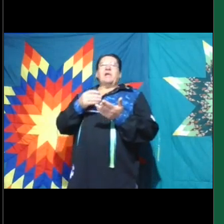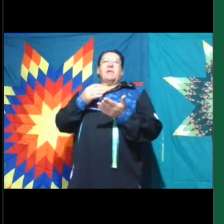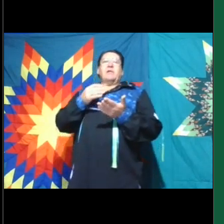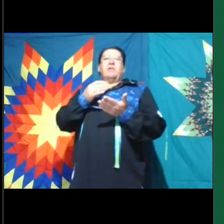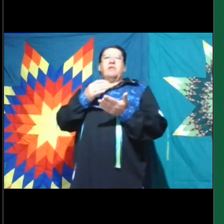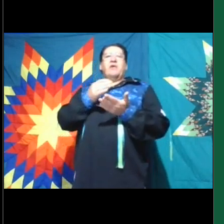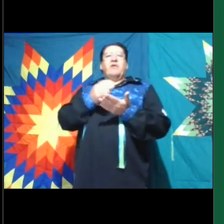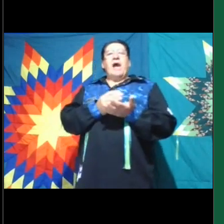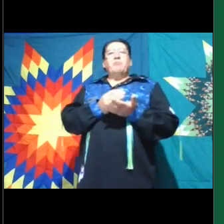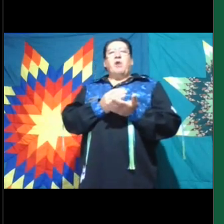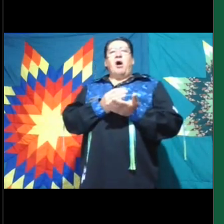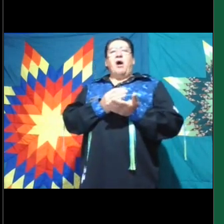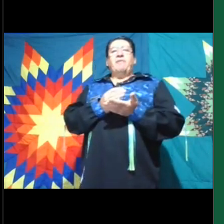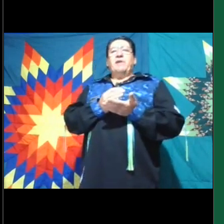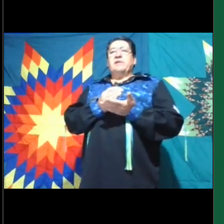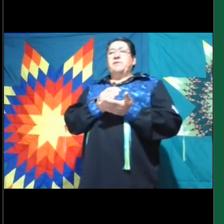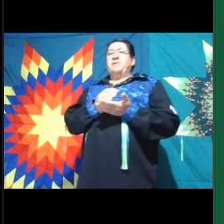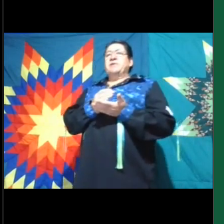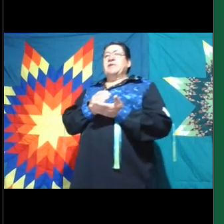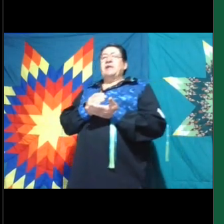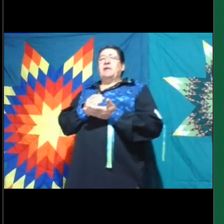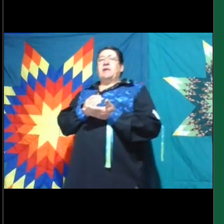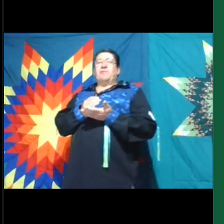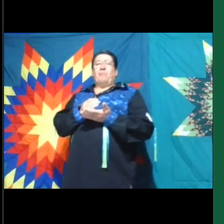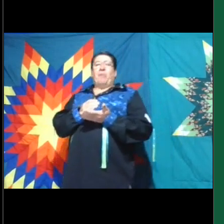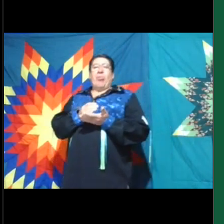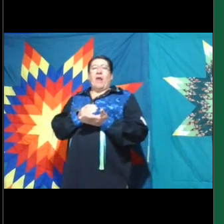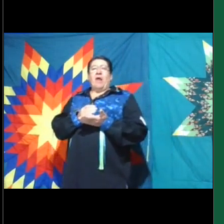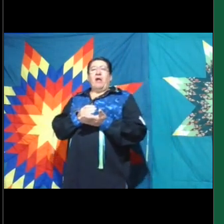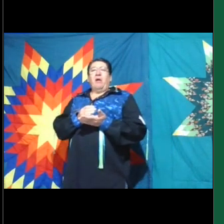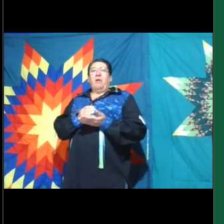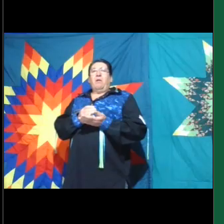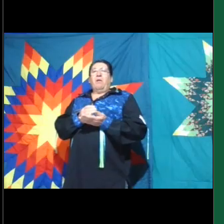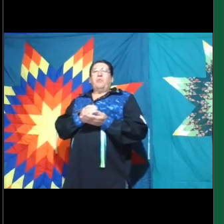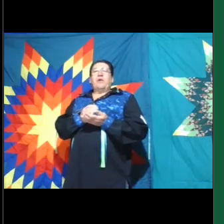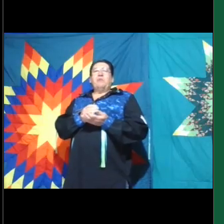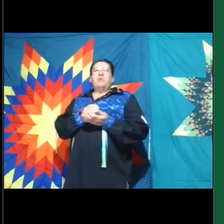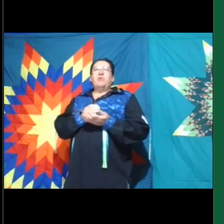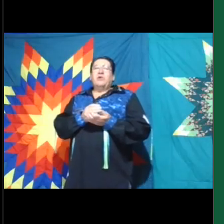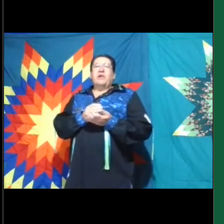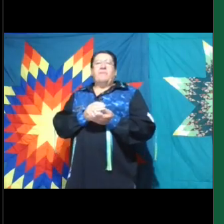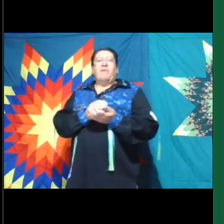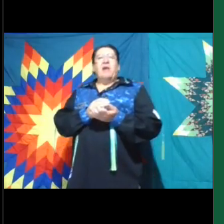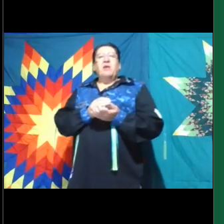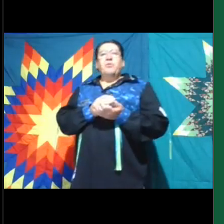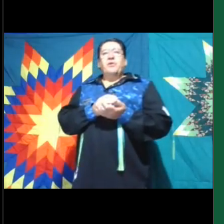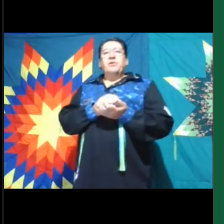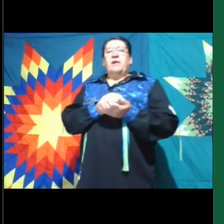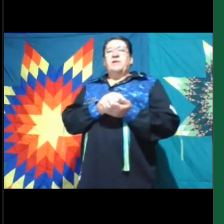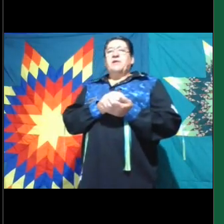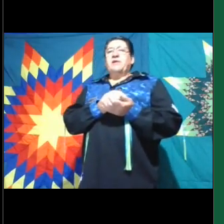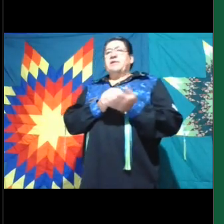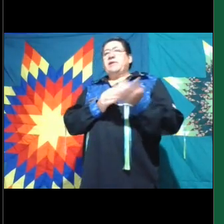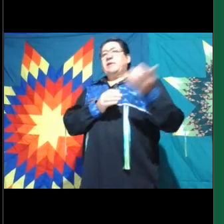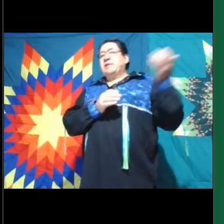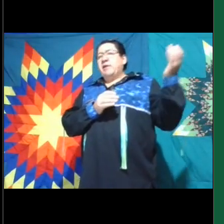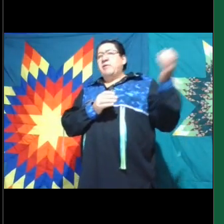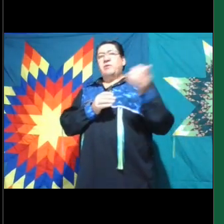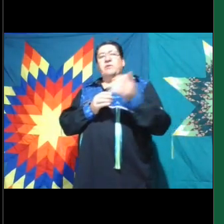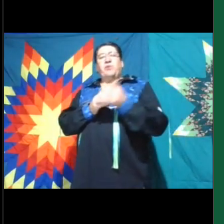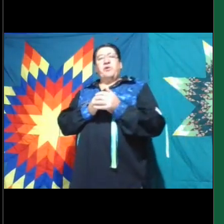and they're capped off at a certain ceiling. people or the developers, such as